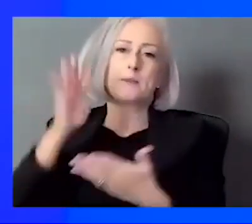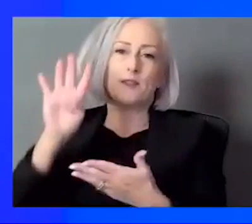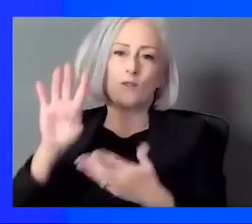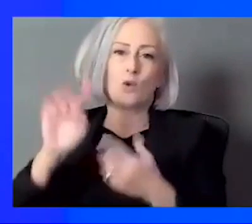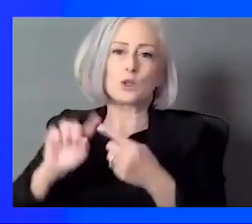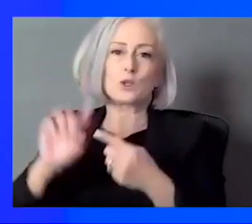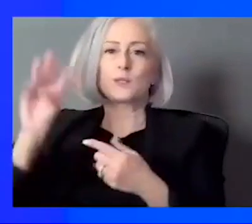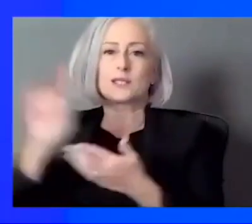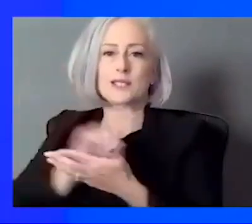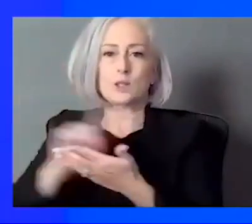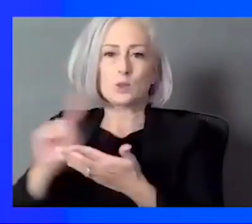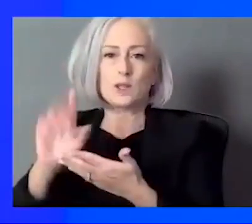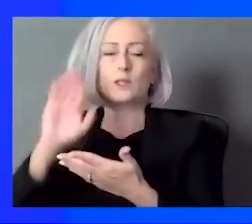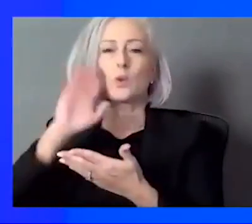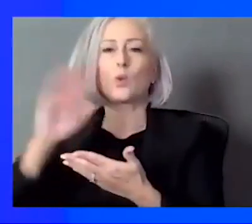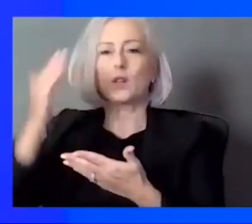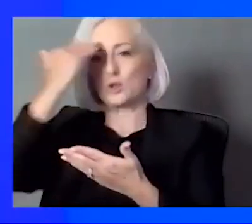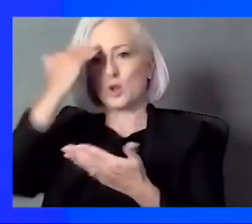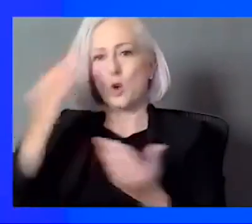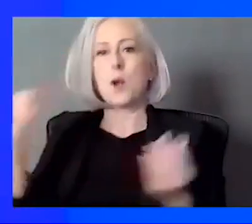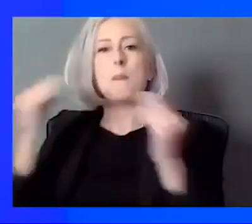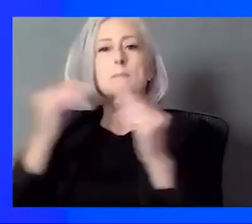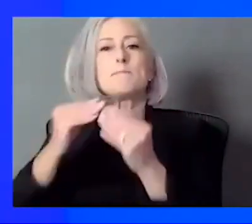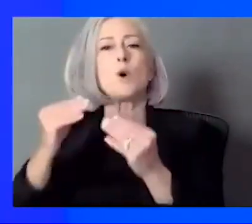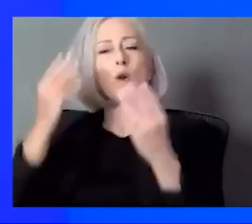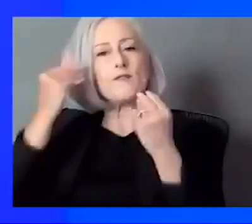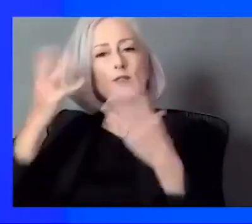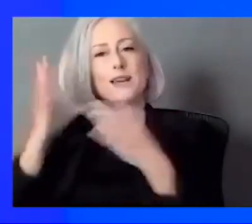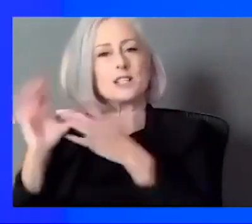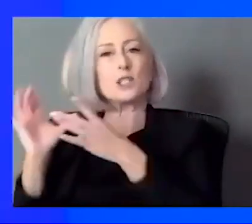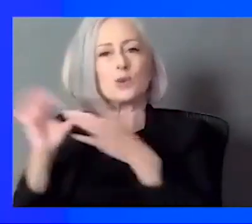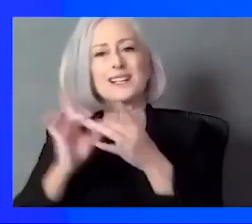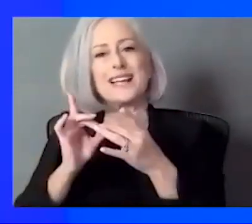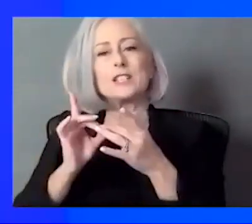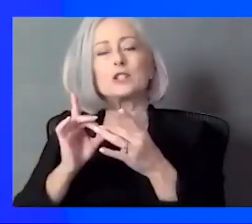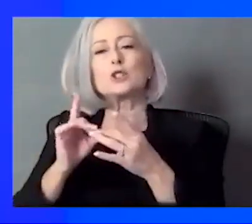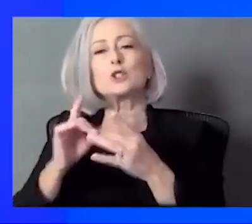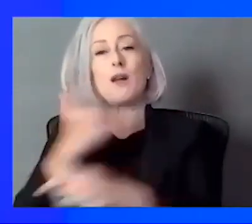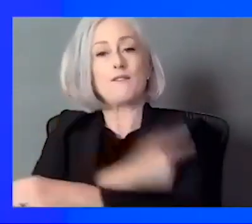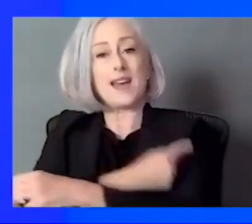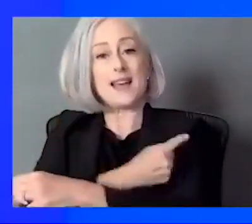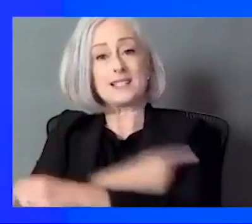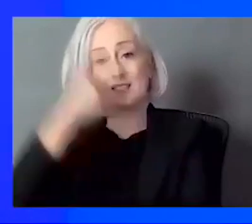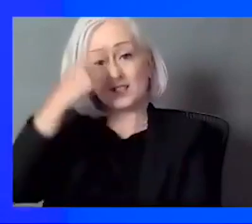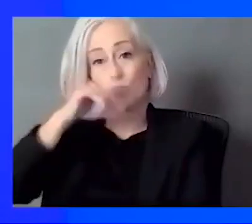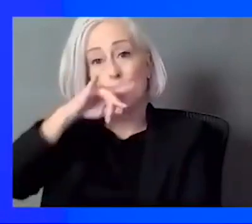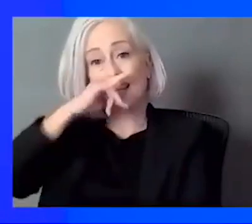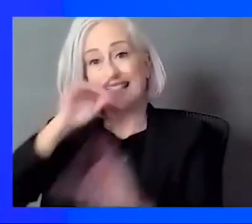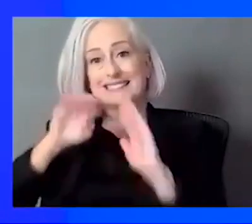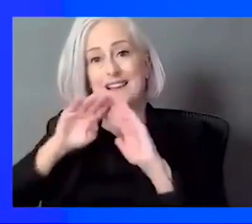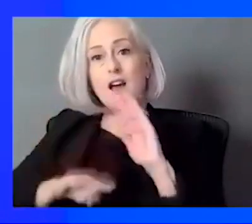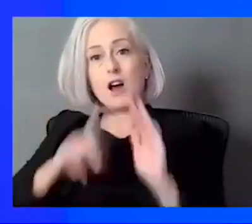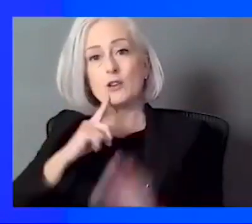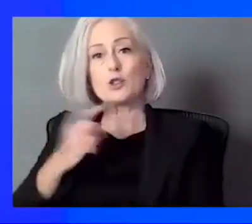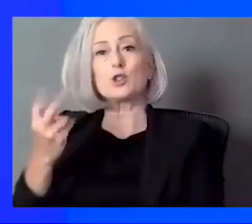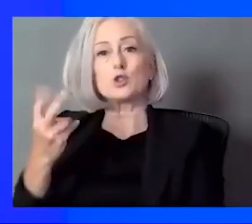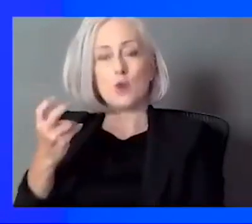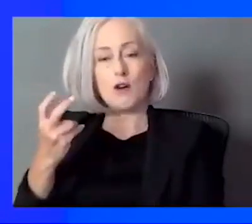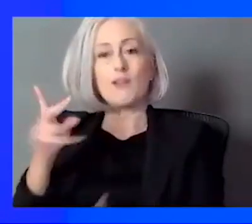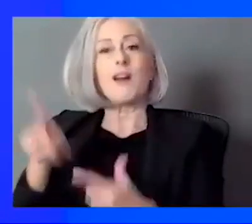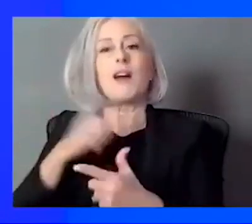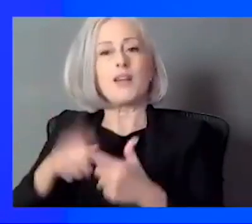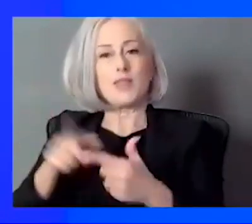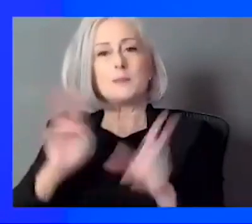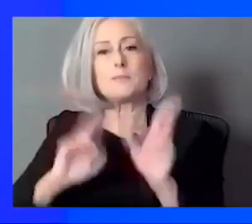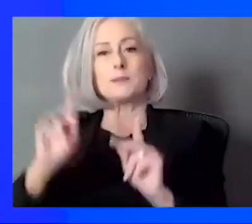about child vaccination, so 12 and under, and get your children vaccinated to keep them in school again. Keep